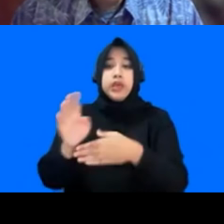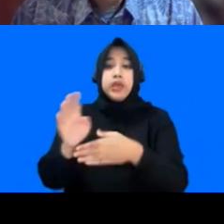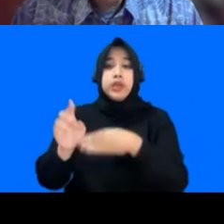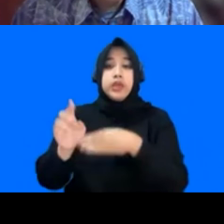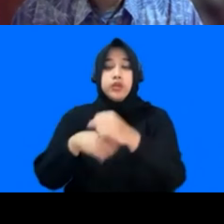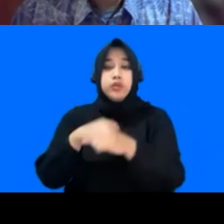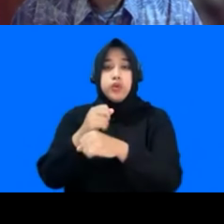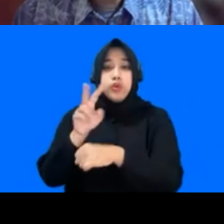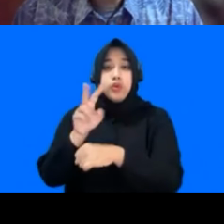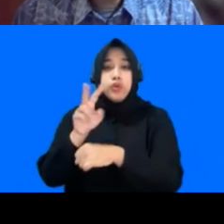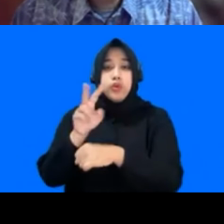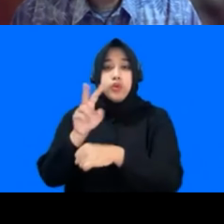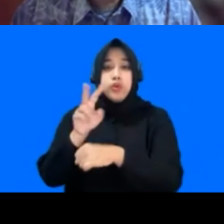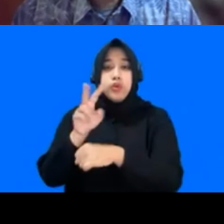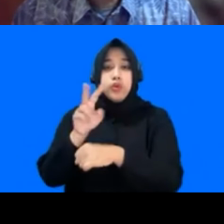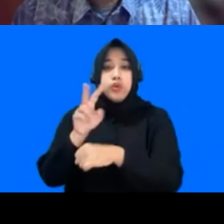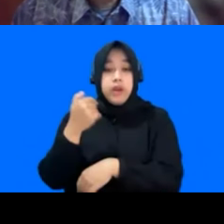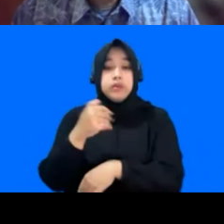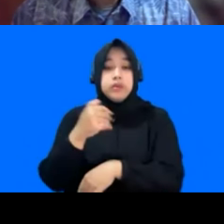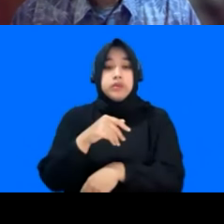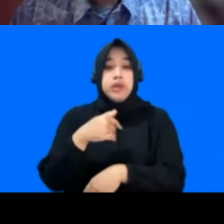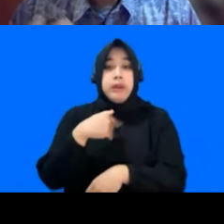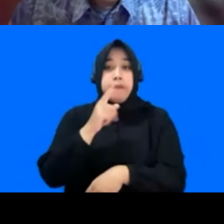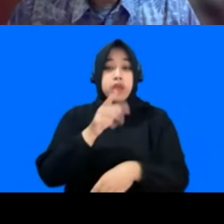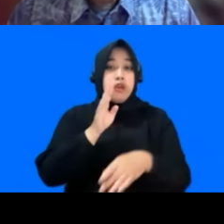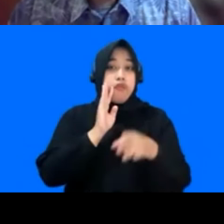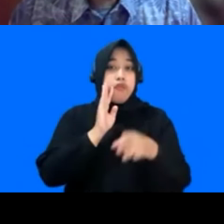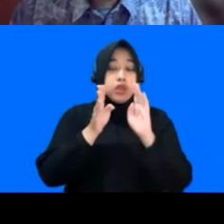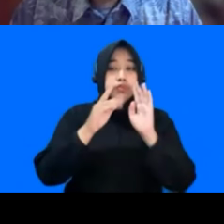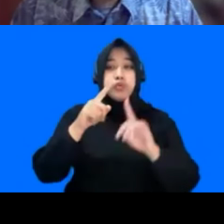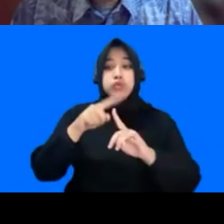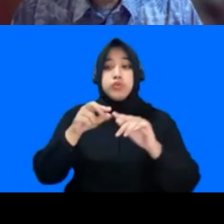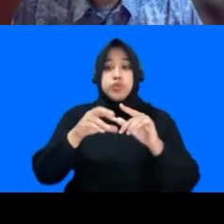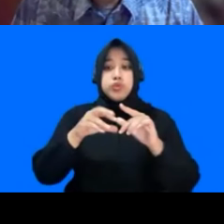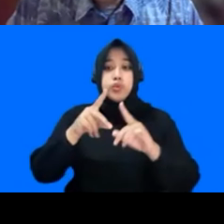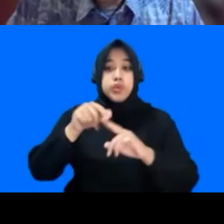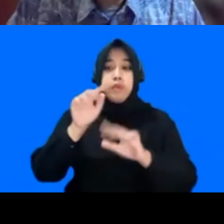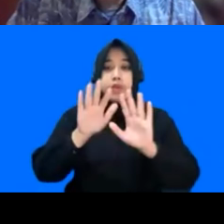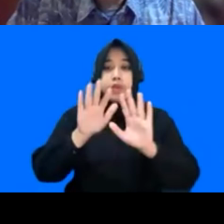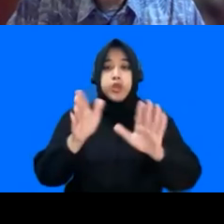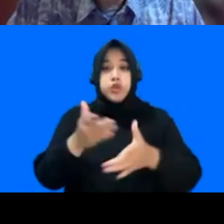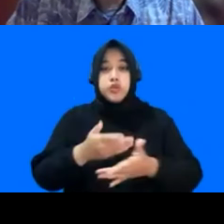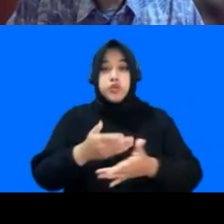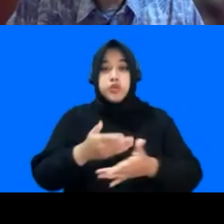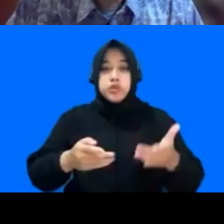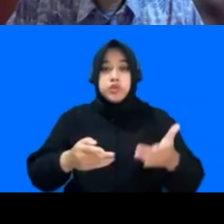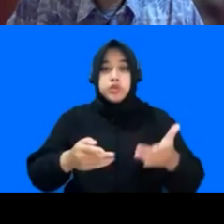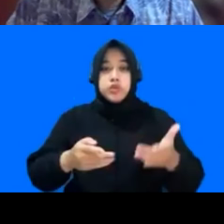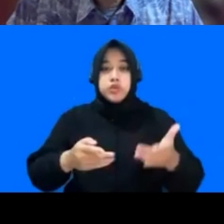our main social media platforms to reach our audience and stakeholders.